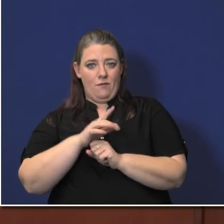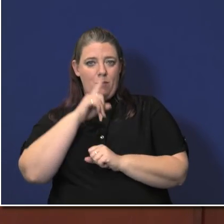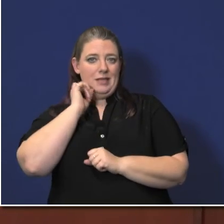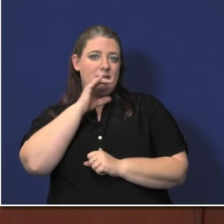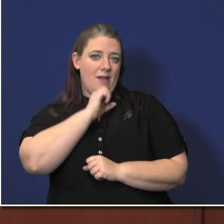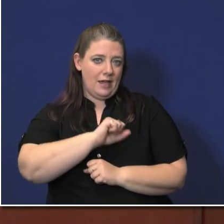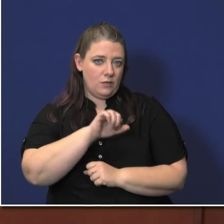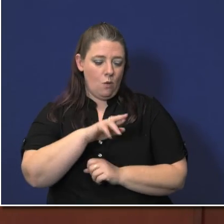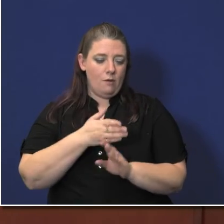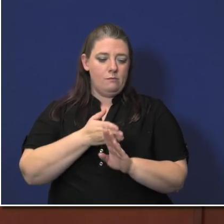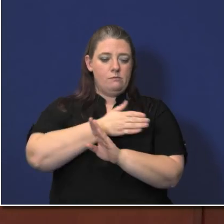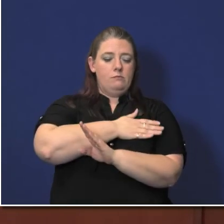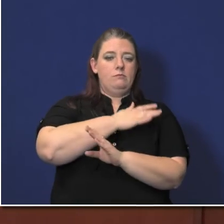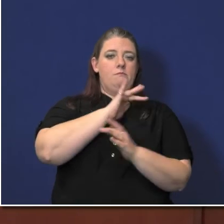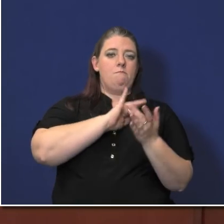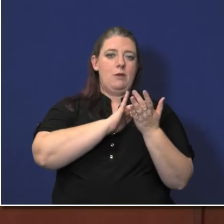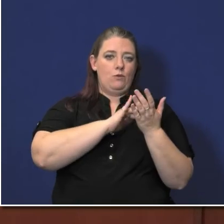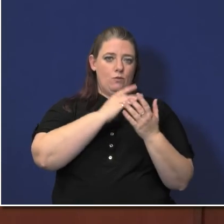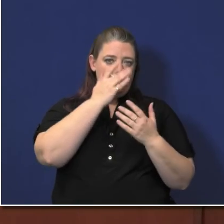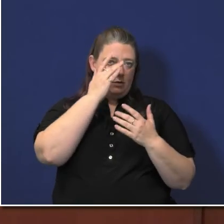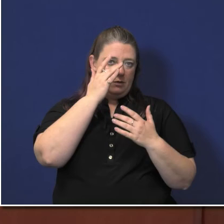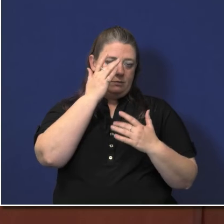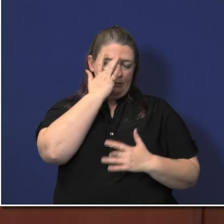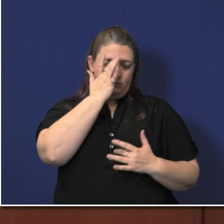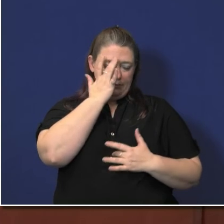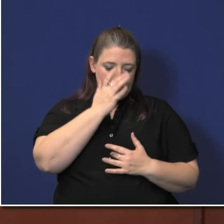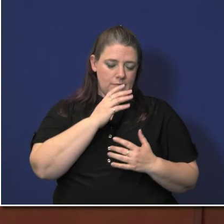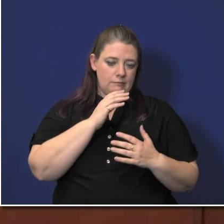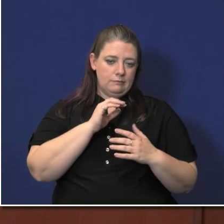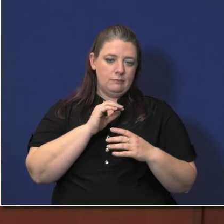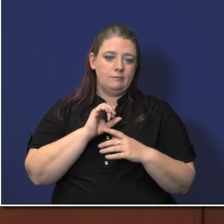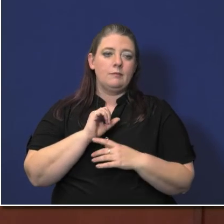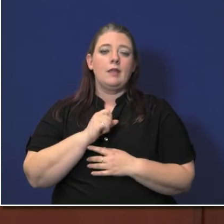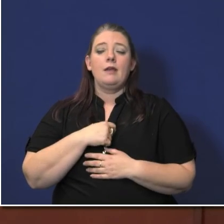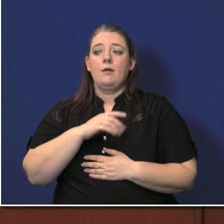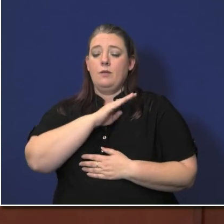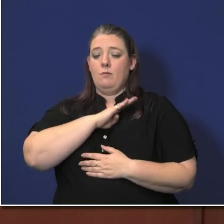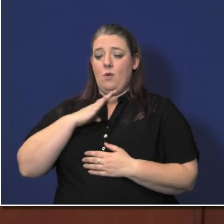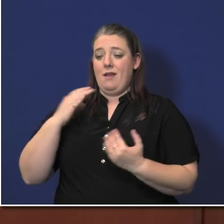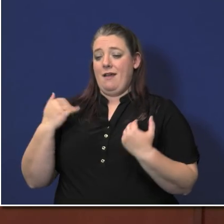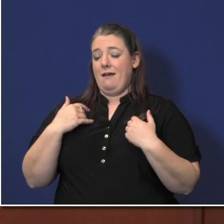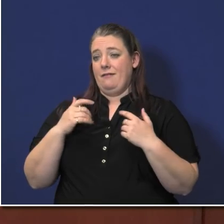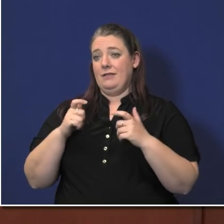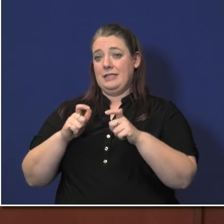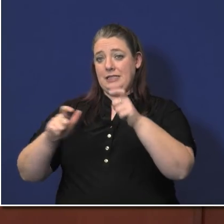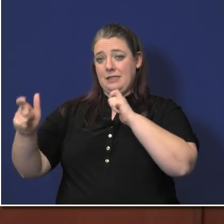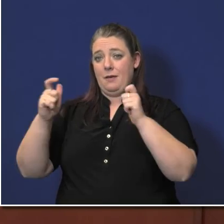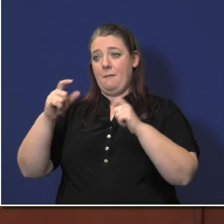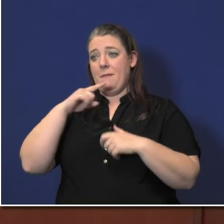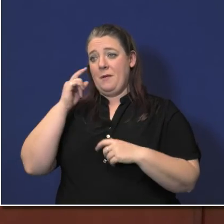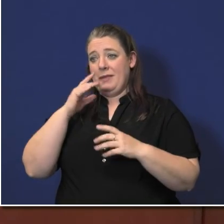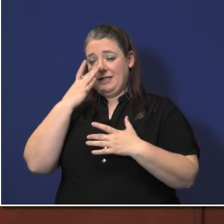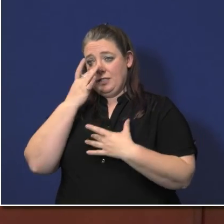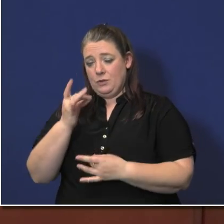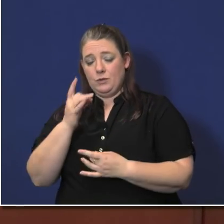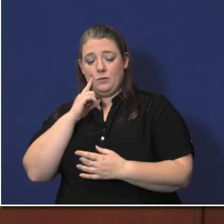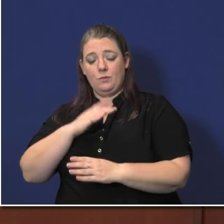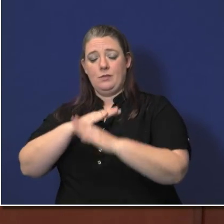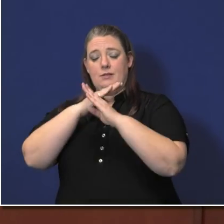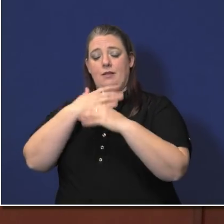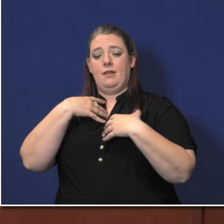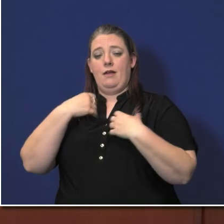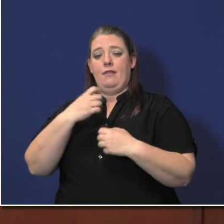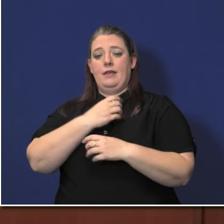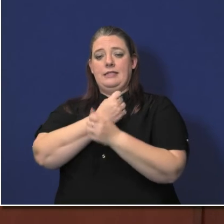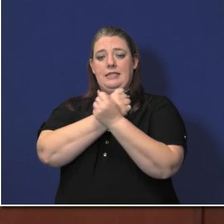or pre-existing medical conditions. Whereas the board, having a substantial public interest in protecting the health and